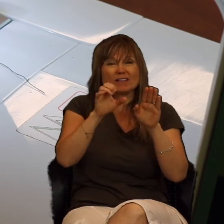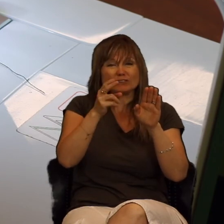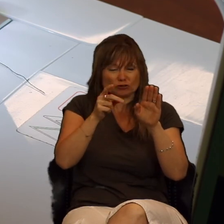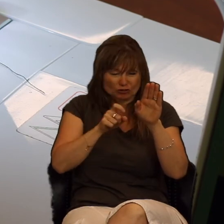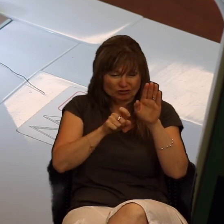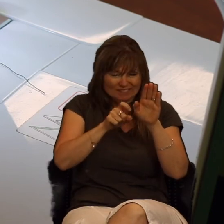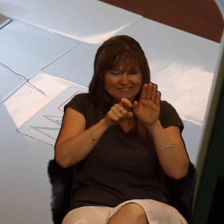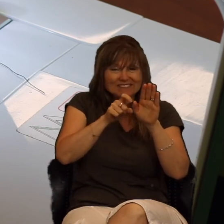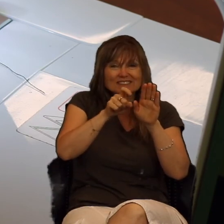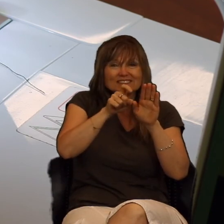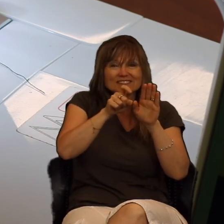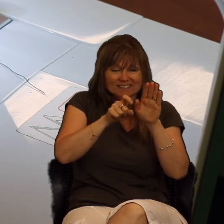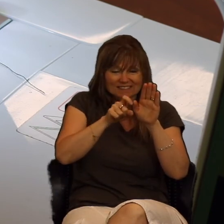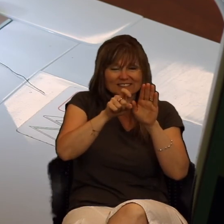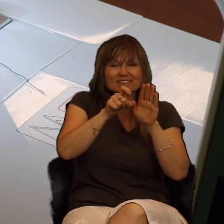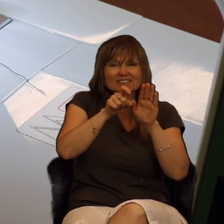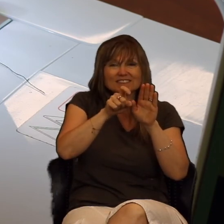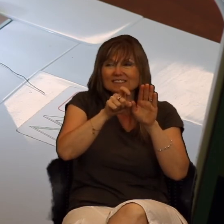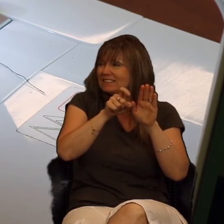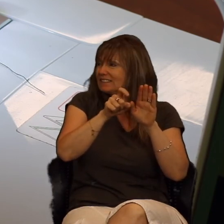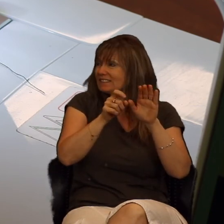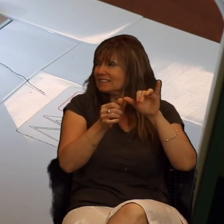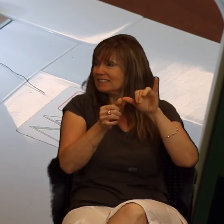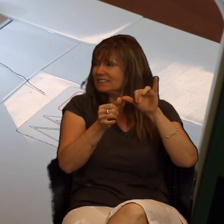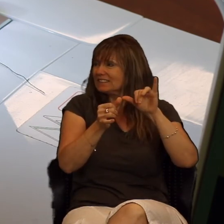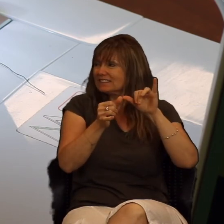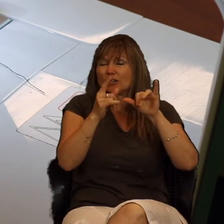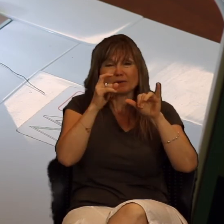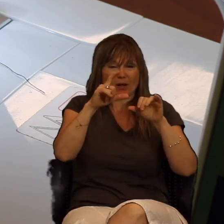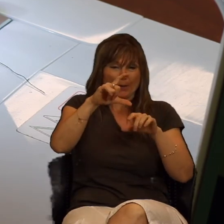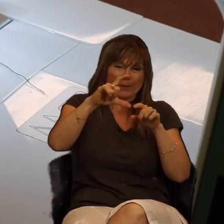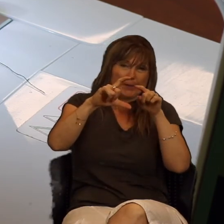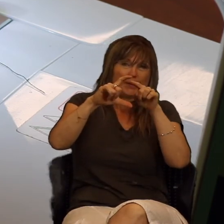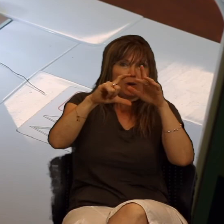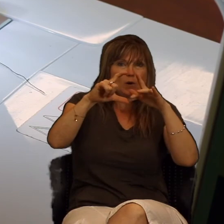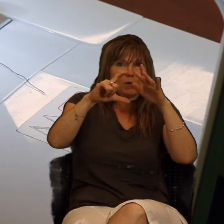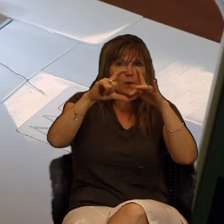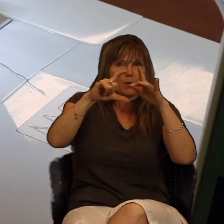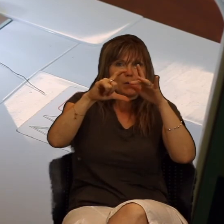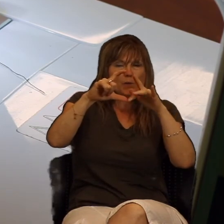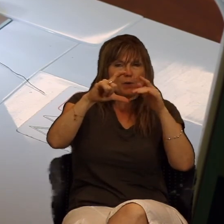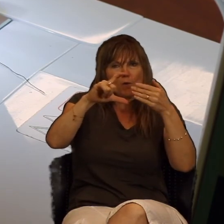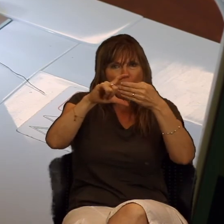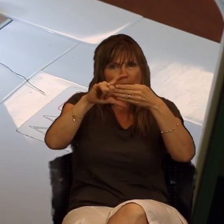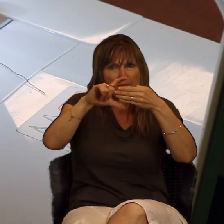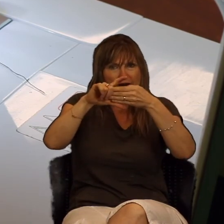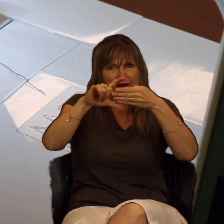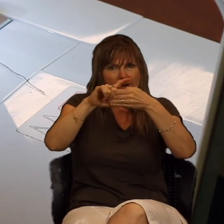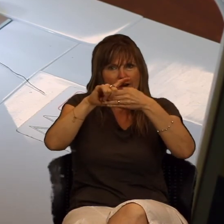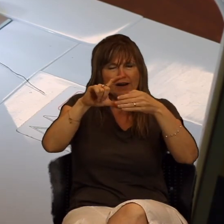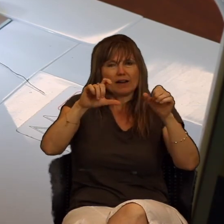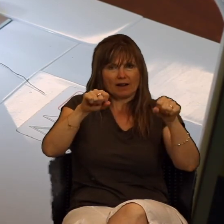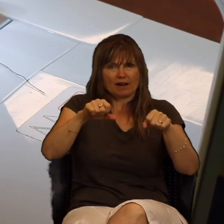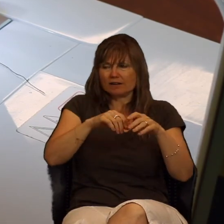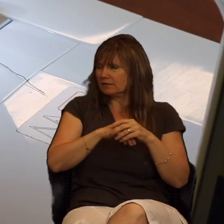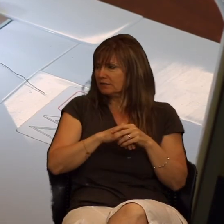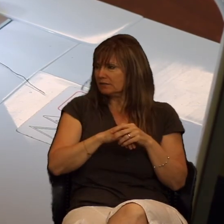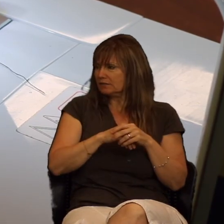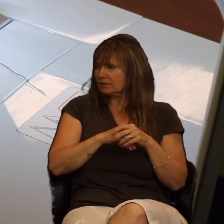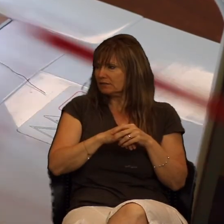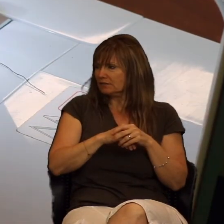pocket, because this is going to be our opening. So what I'm going to do on each side is start from the